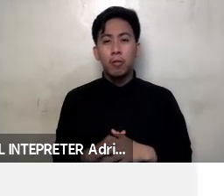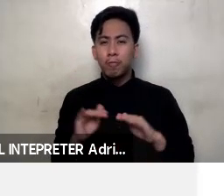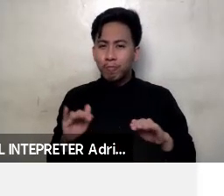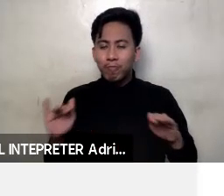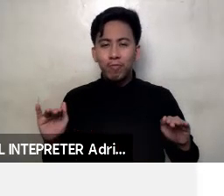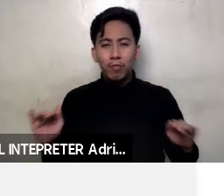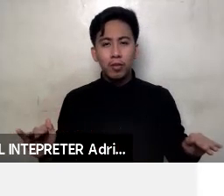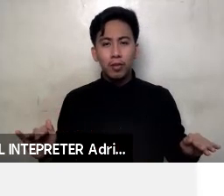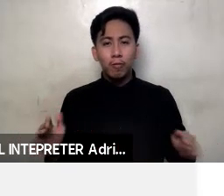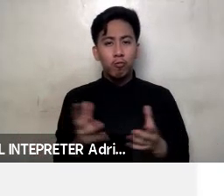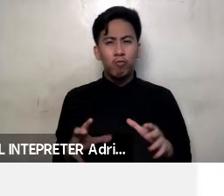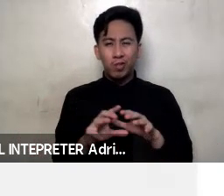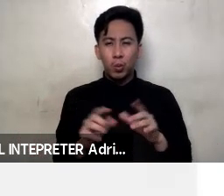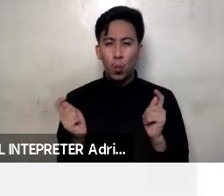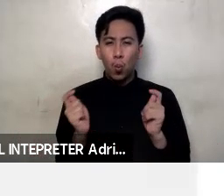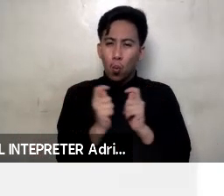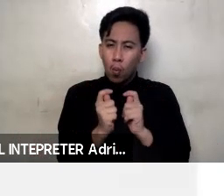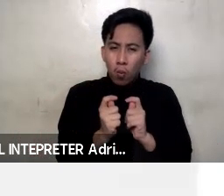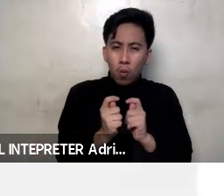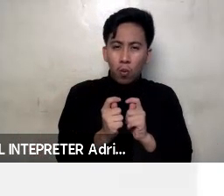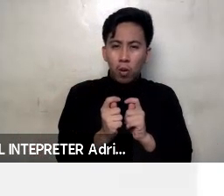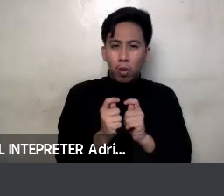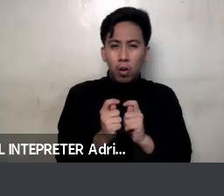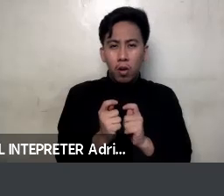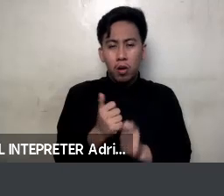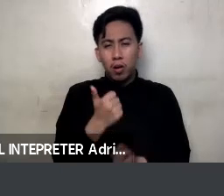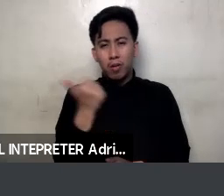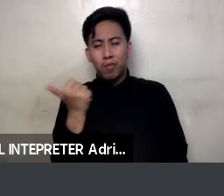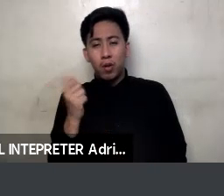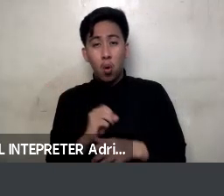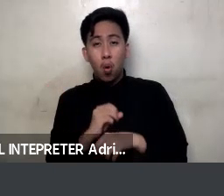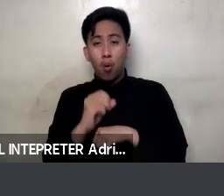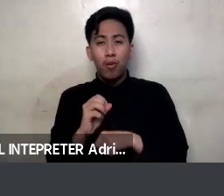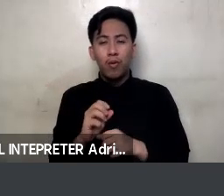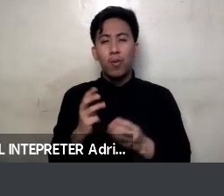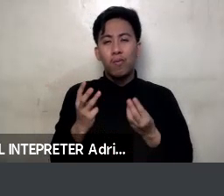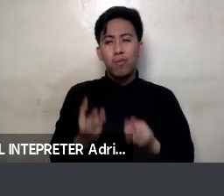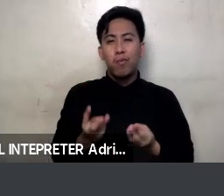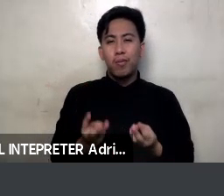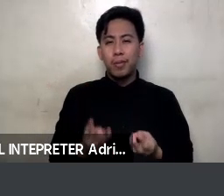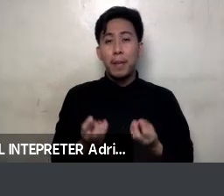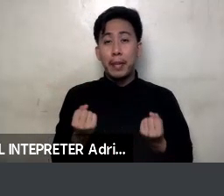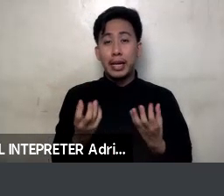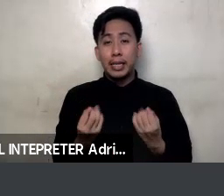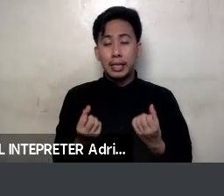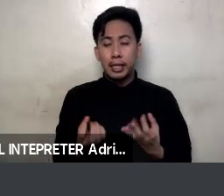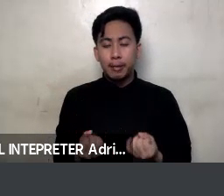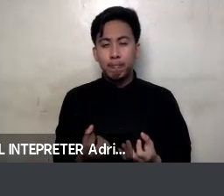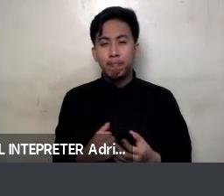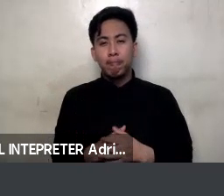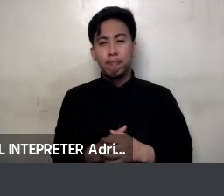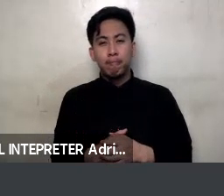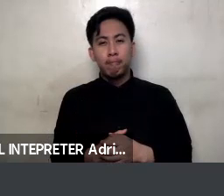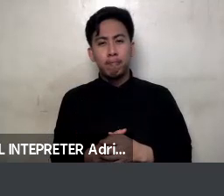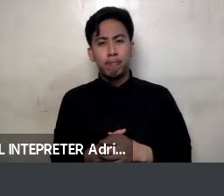are wasted and children who are overweight. Now, most children with malnutrition live in Africa